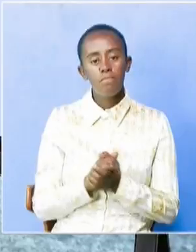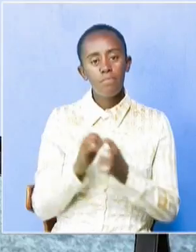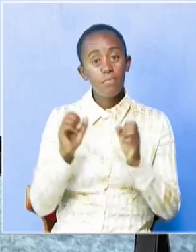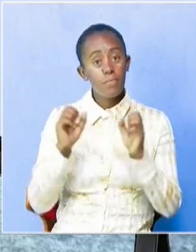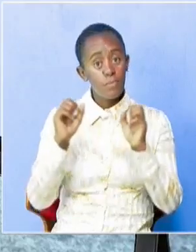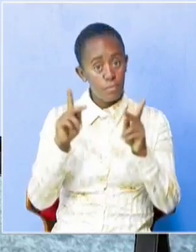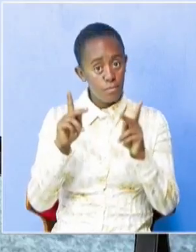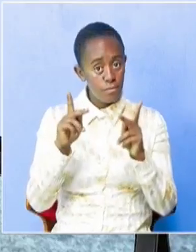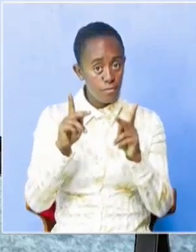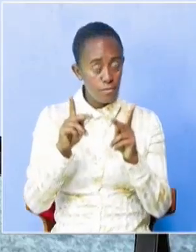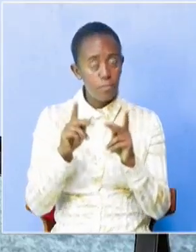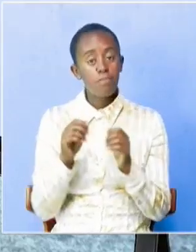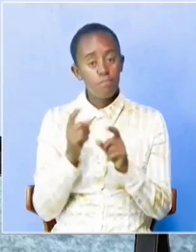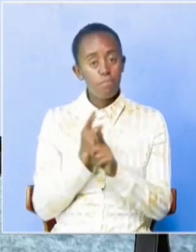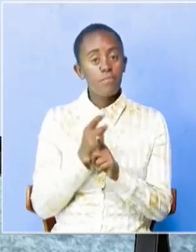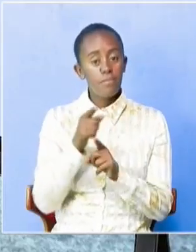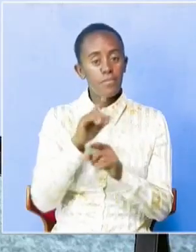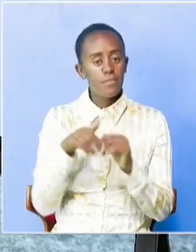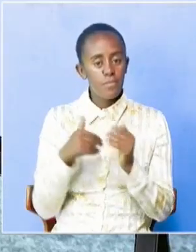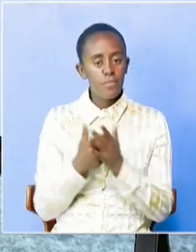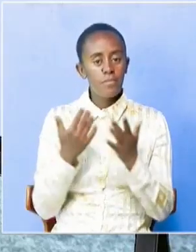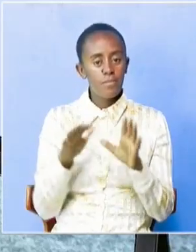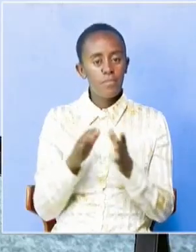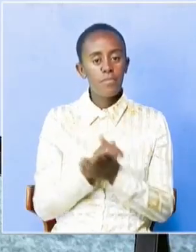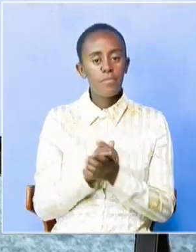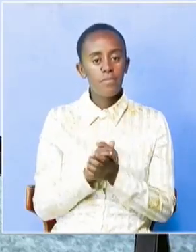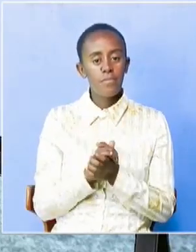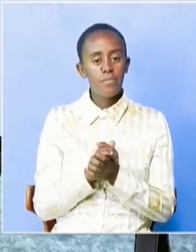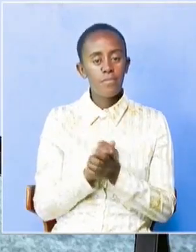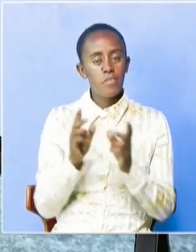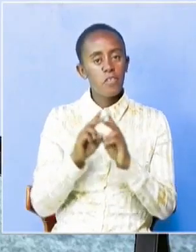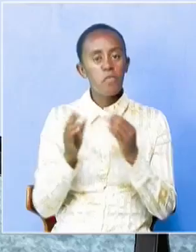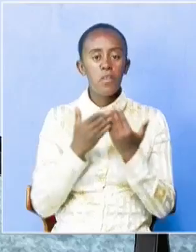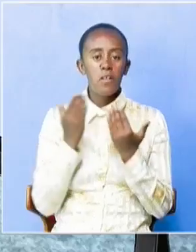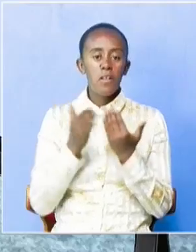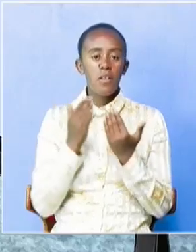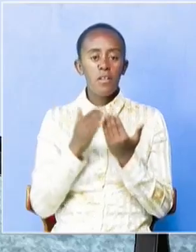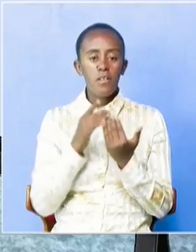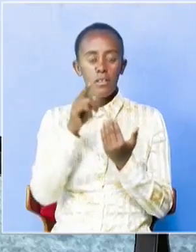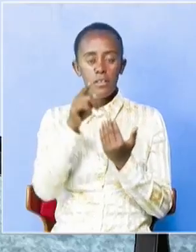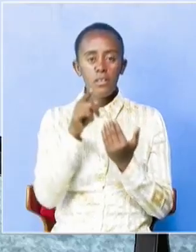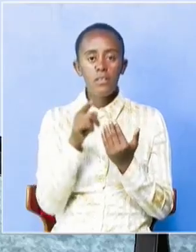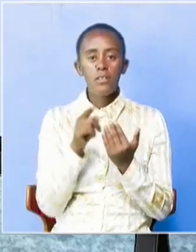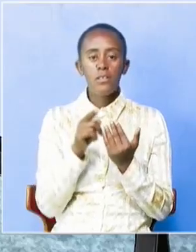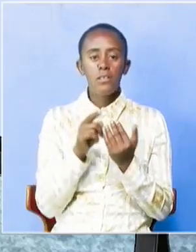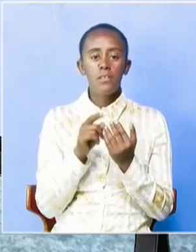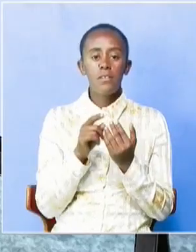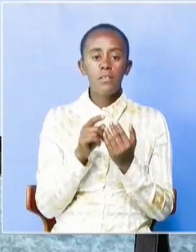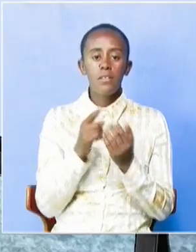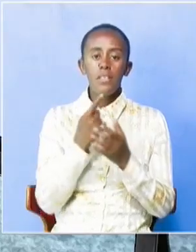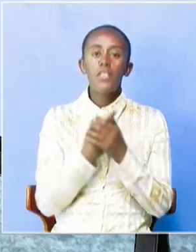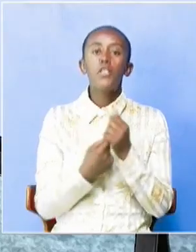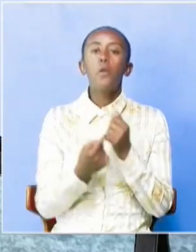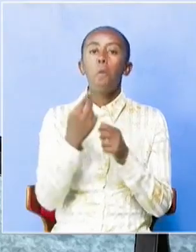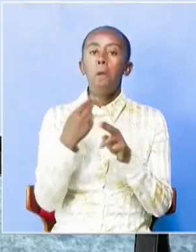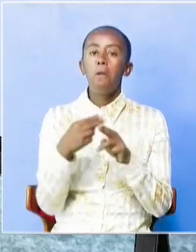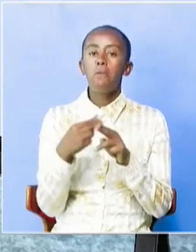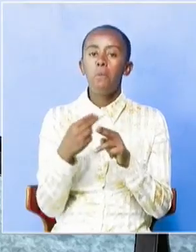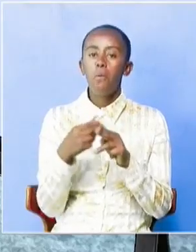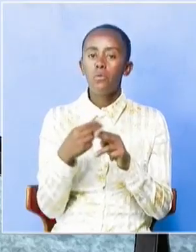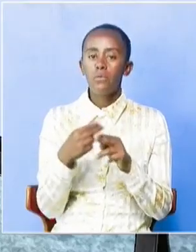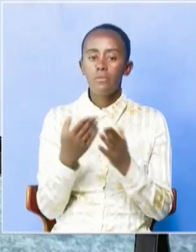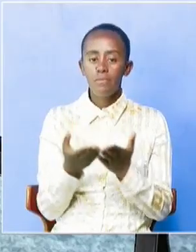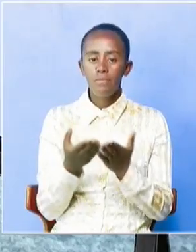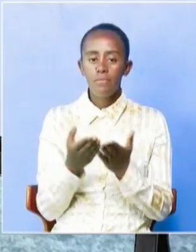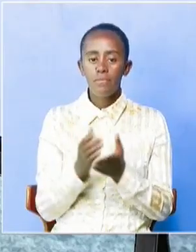Okay, so I'm sure you all did really well, and it's very easy because since this is a singular